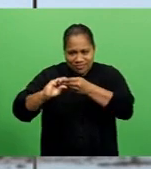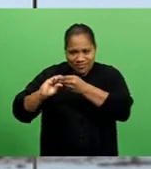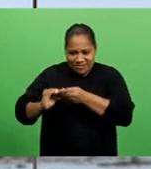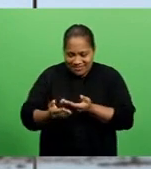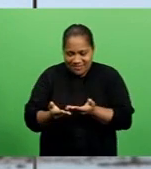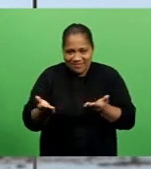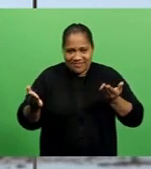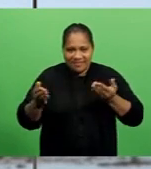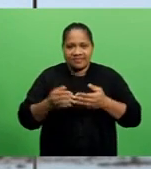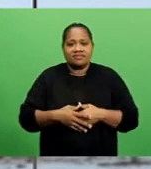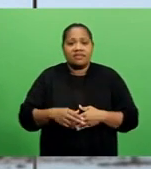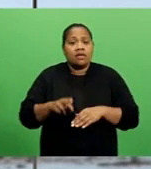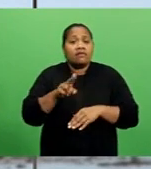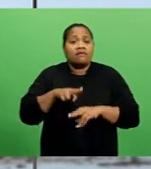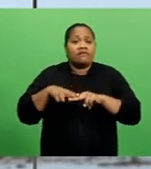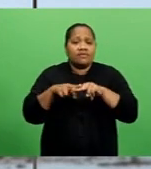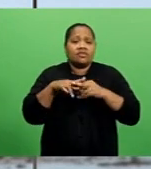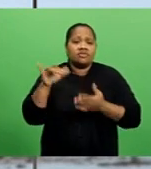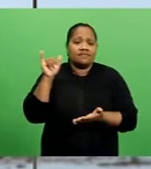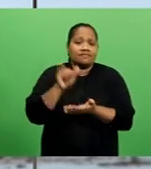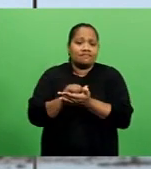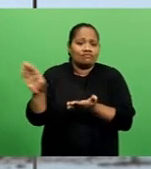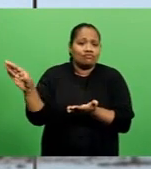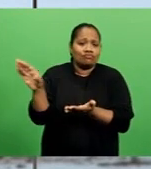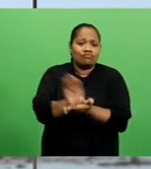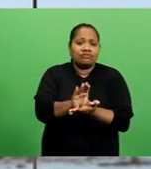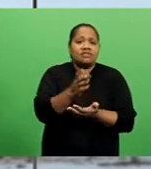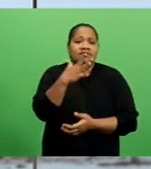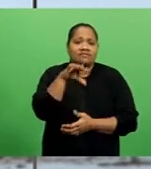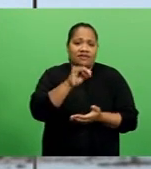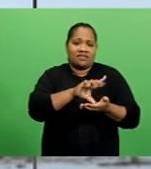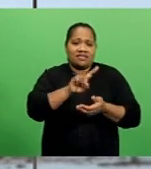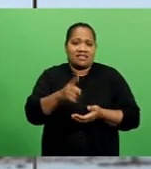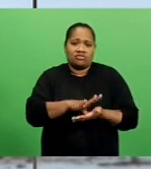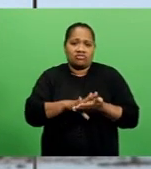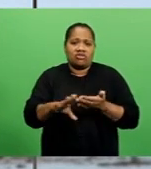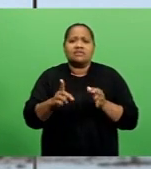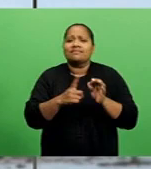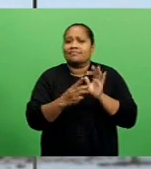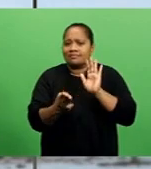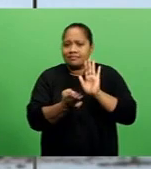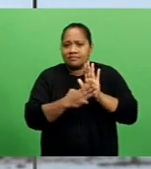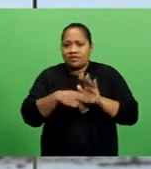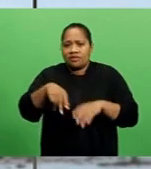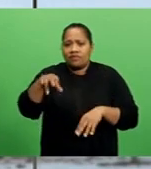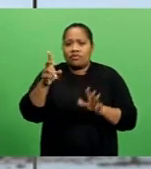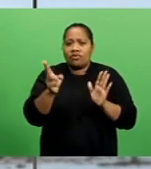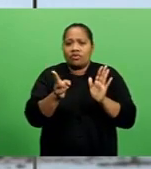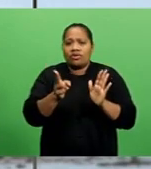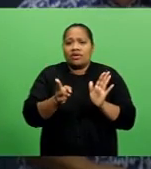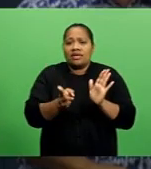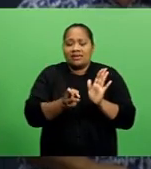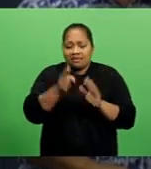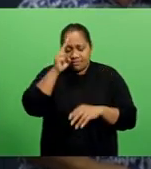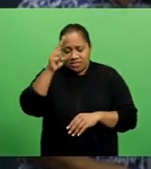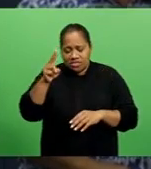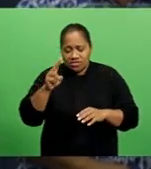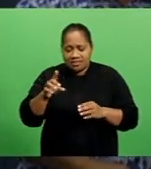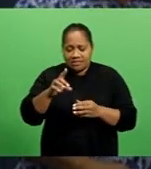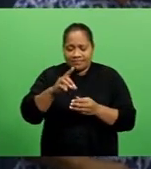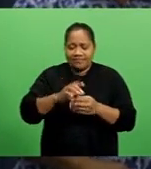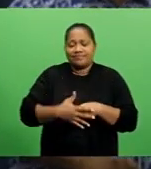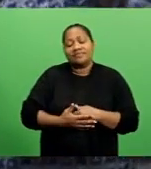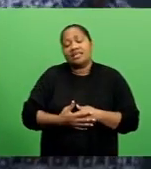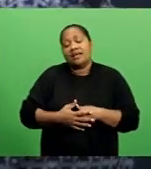Fiji Airports has donated $50,000 to the Prime Minister's National Disaster Relief and Rehabilitation Fund. This is to assist in